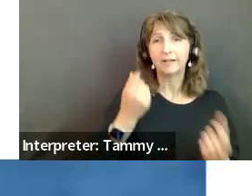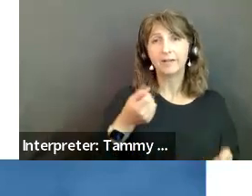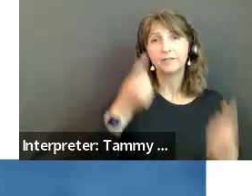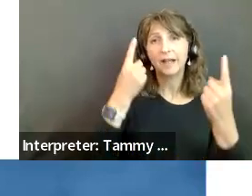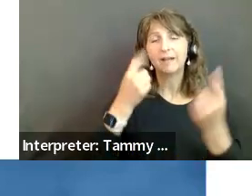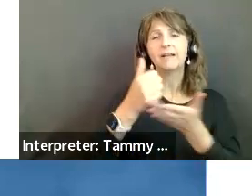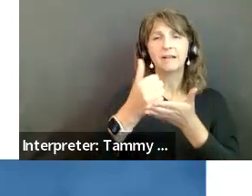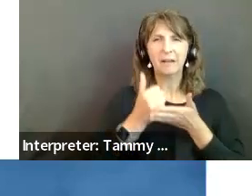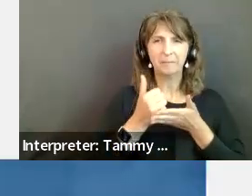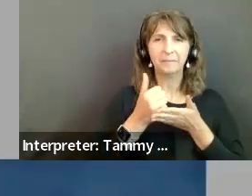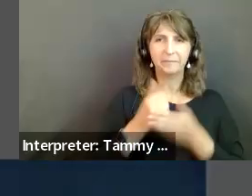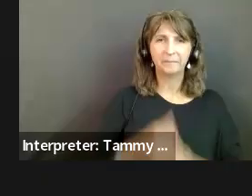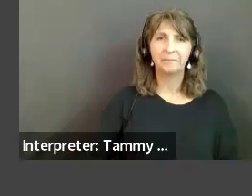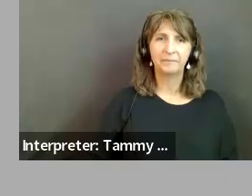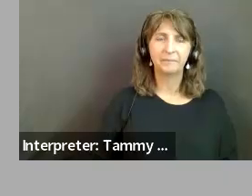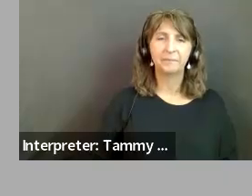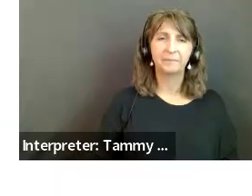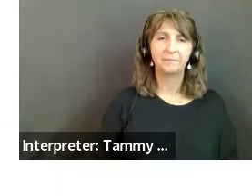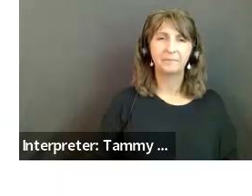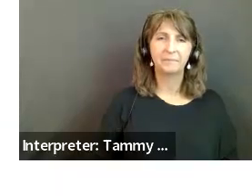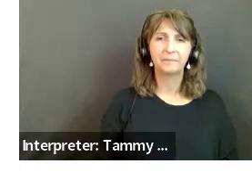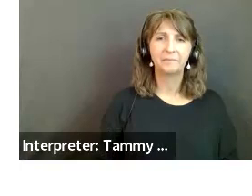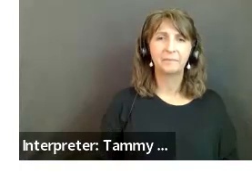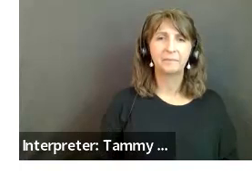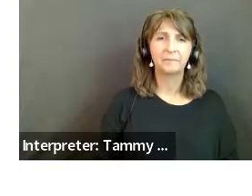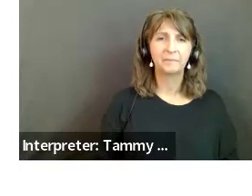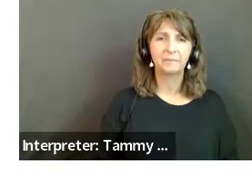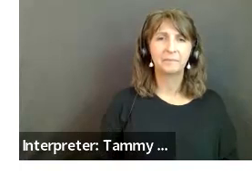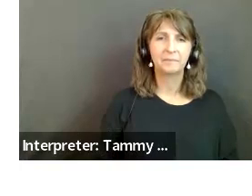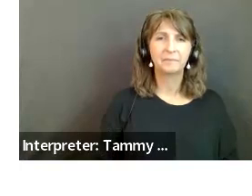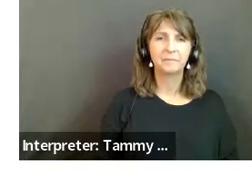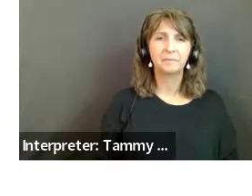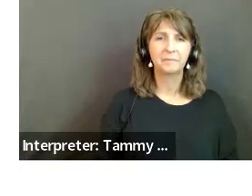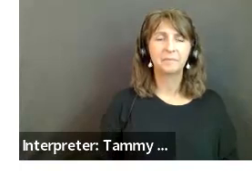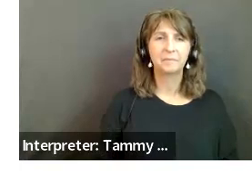in the direction you need to go. And then we also